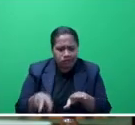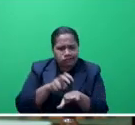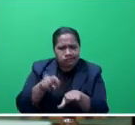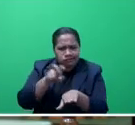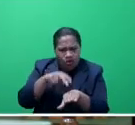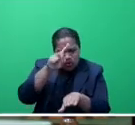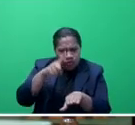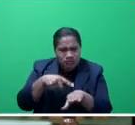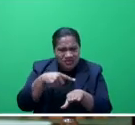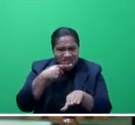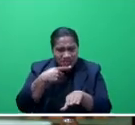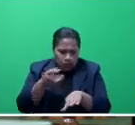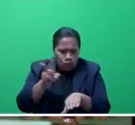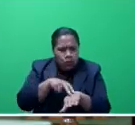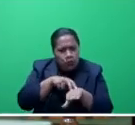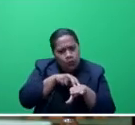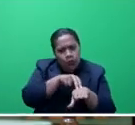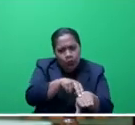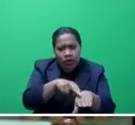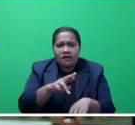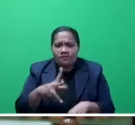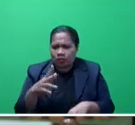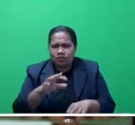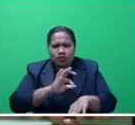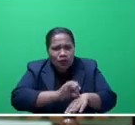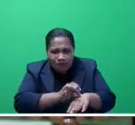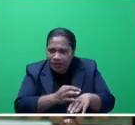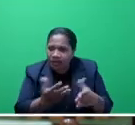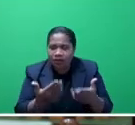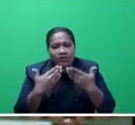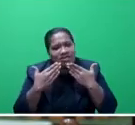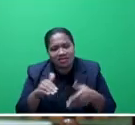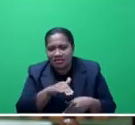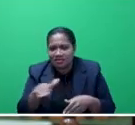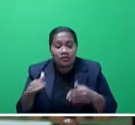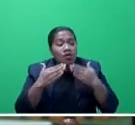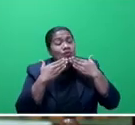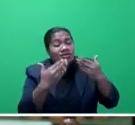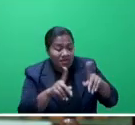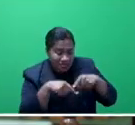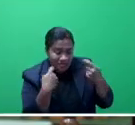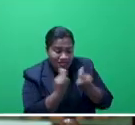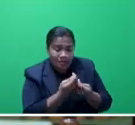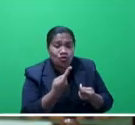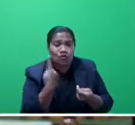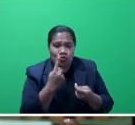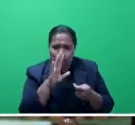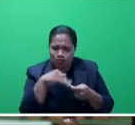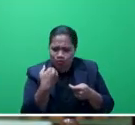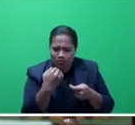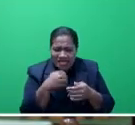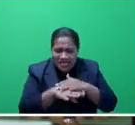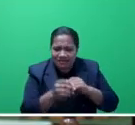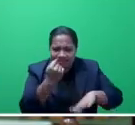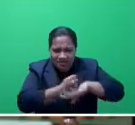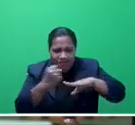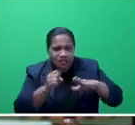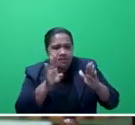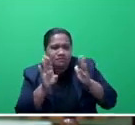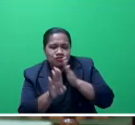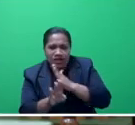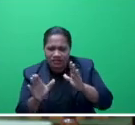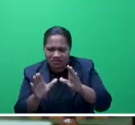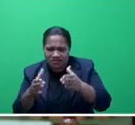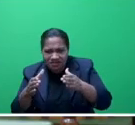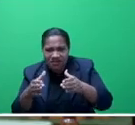care centres and health workers to the communities they serve. We thank the delivery teams in government and private sector bringing